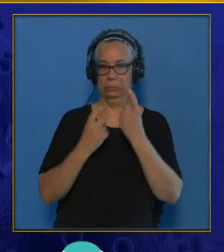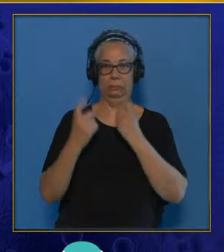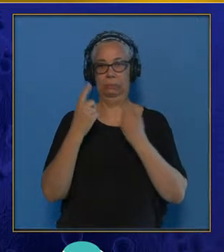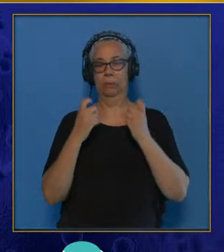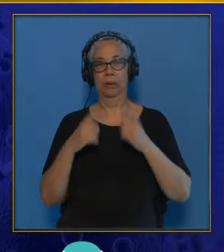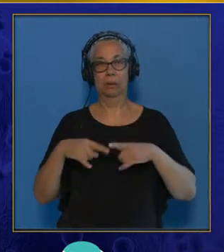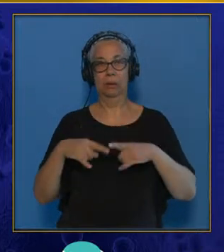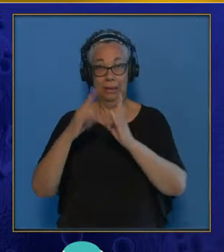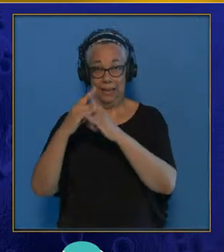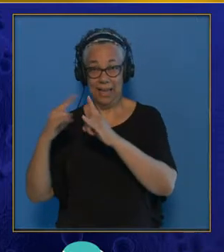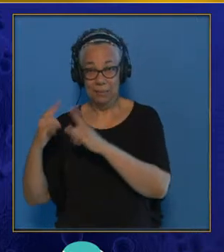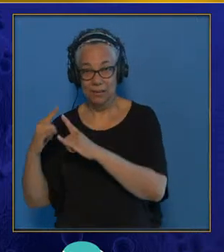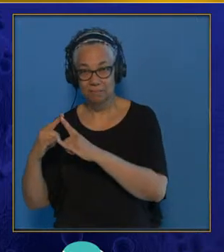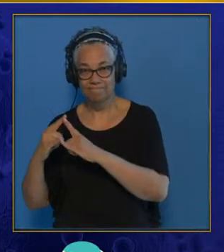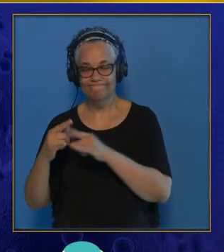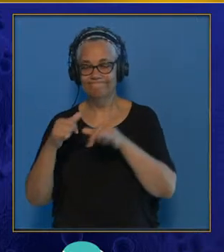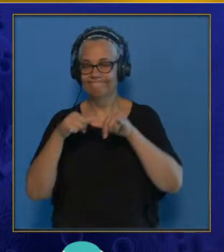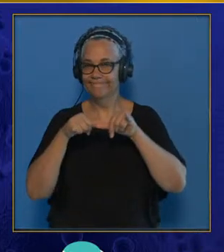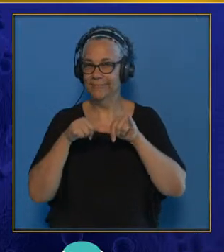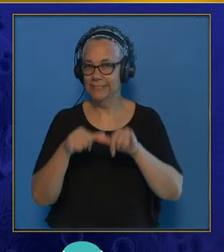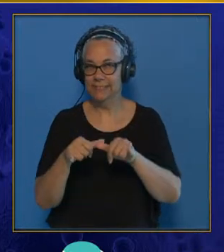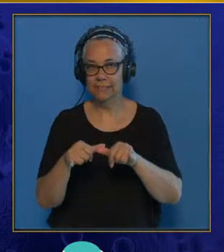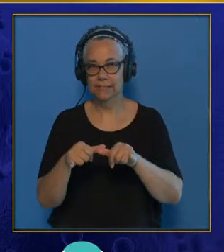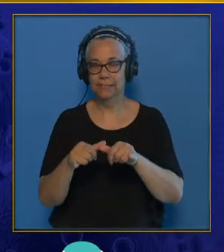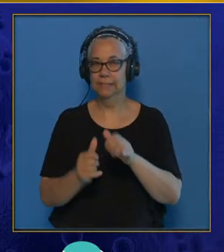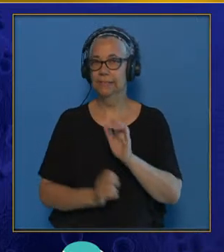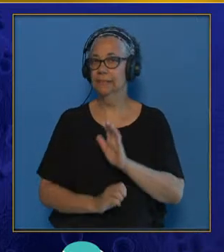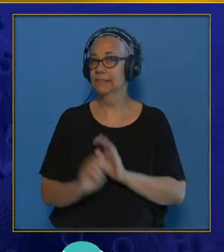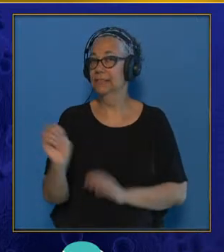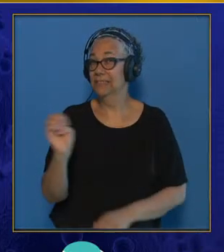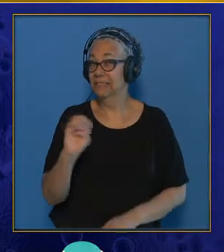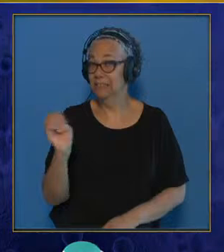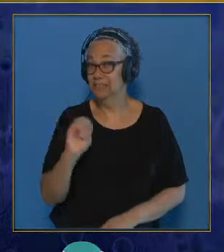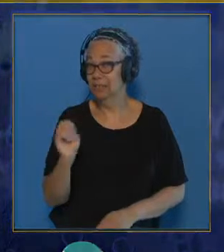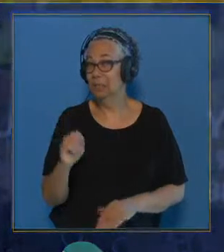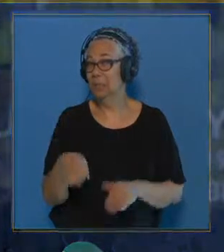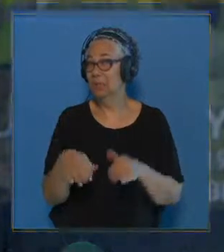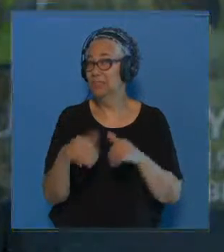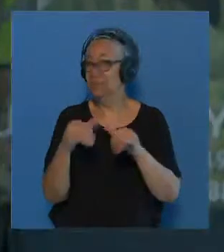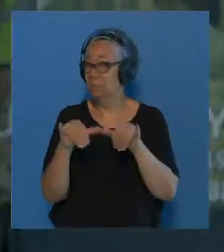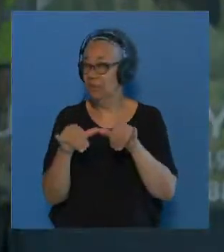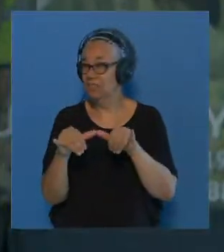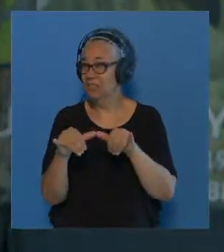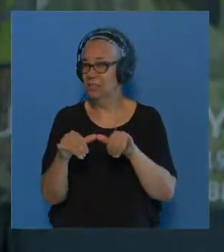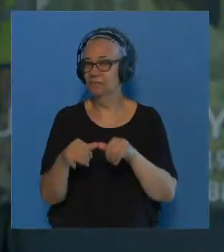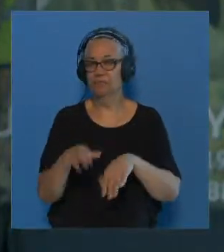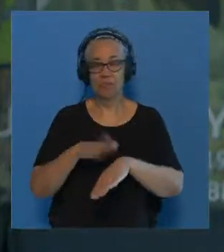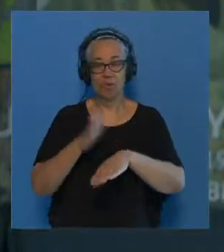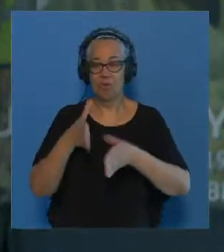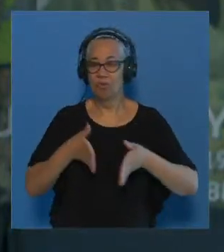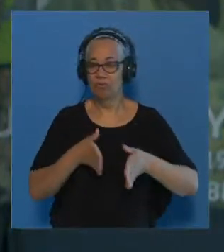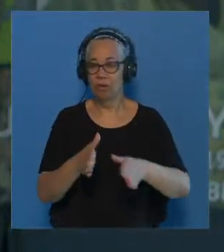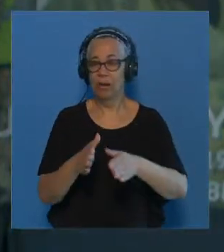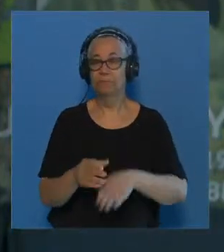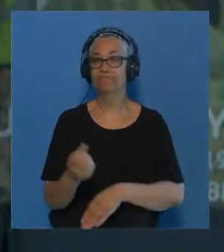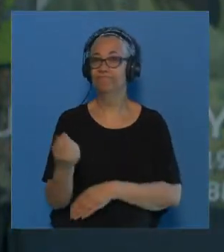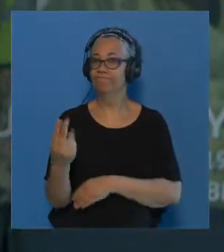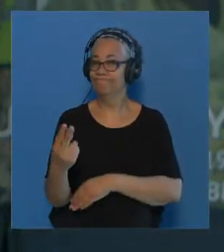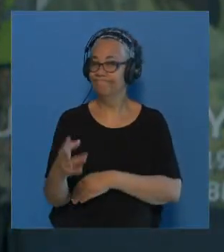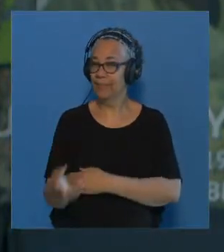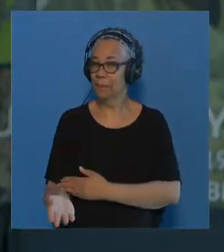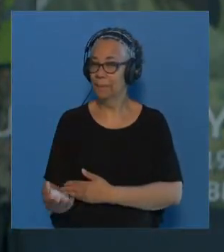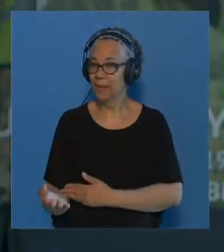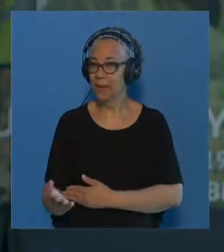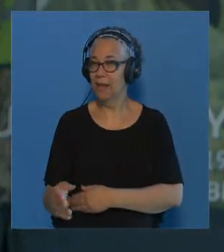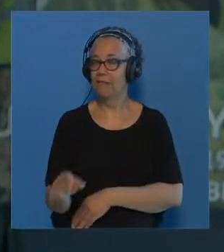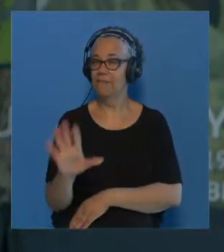I remind you that we still remain under emergency measures, and a curfew is in place between midnight and 5 a.m. This prohibits